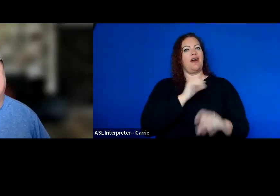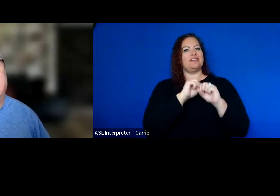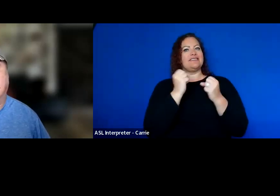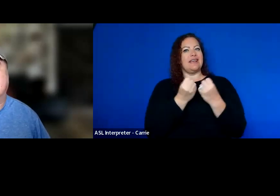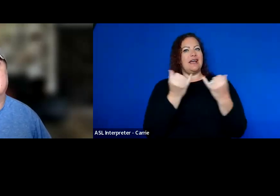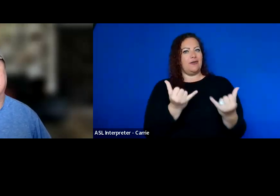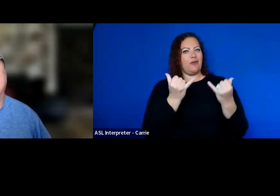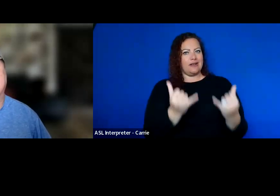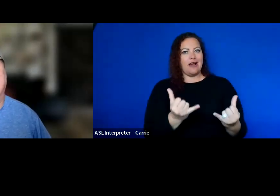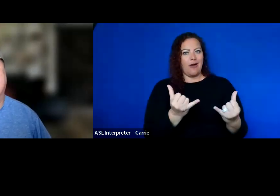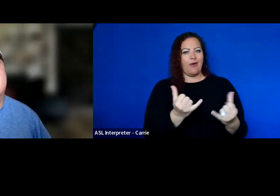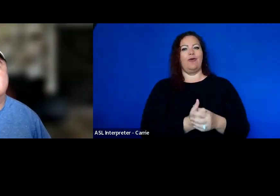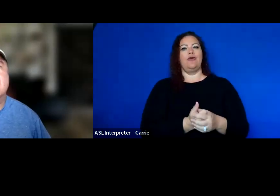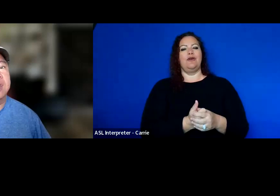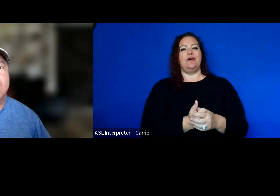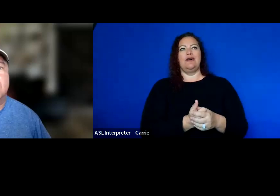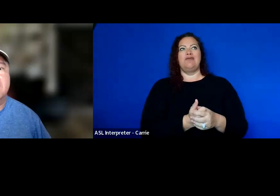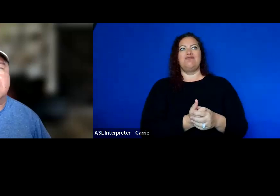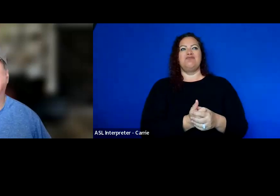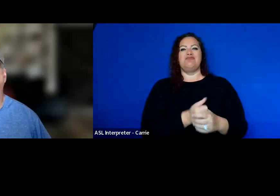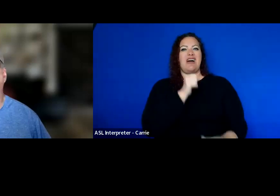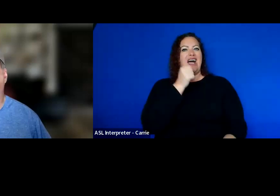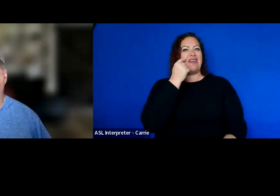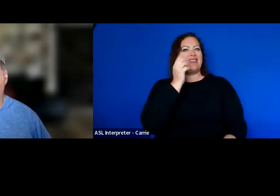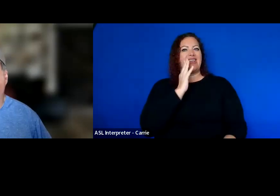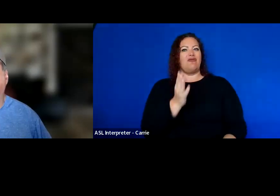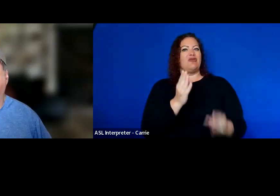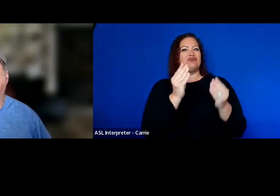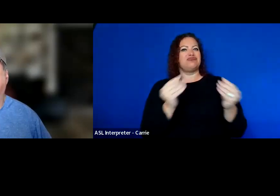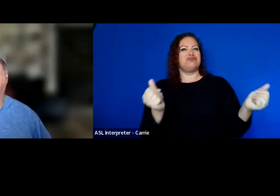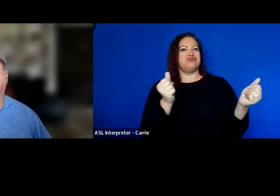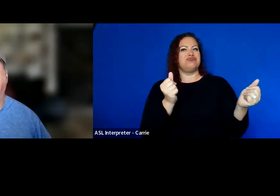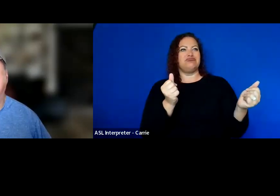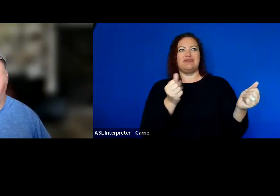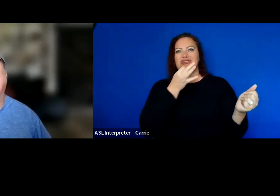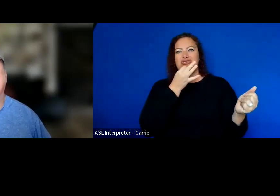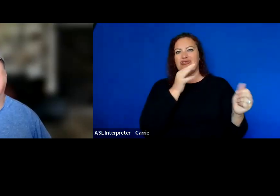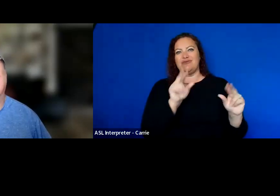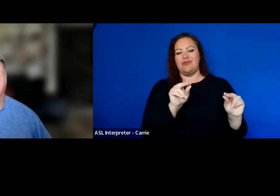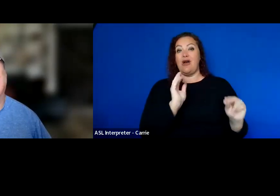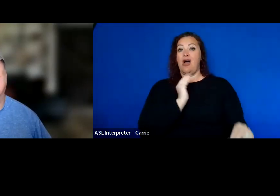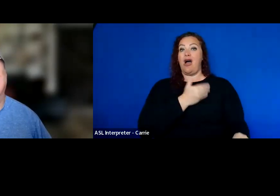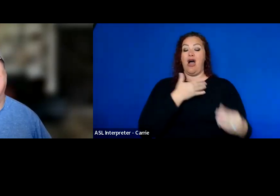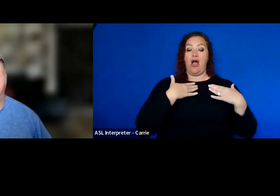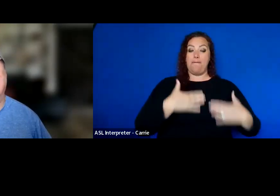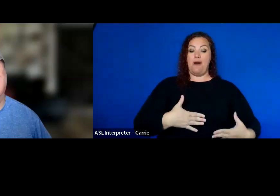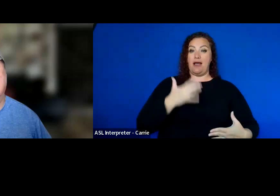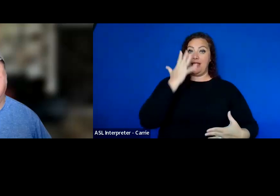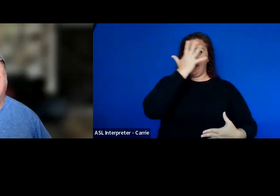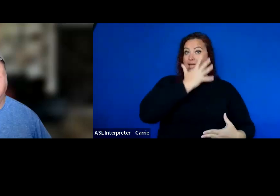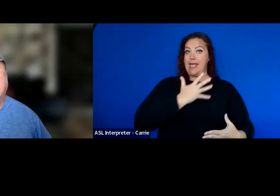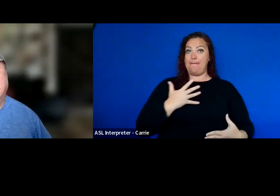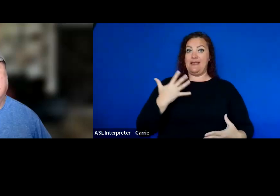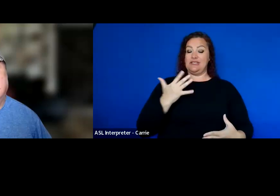now. I don't think it's going to go away anytime soon. So our body image, our ability